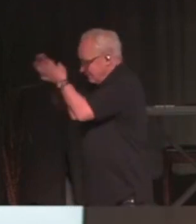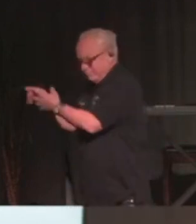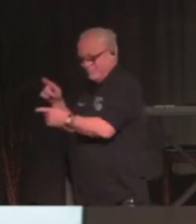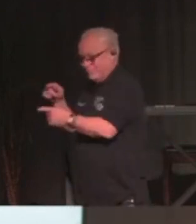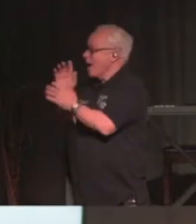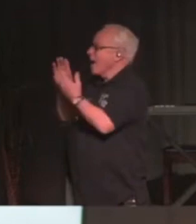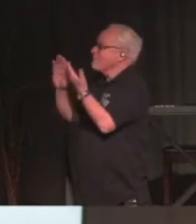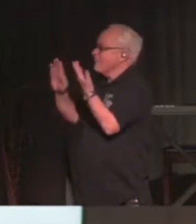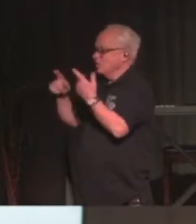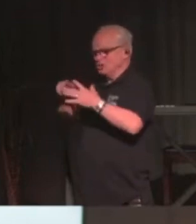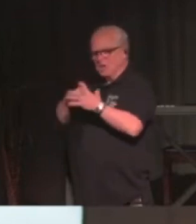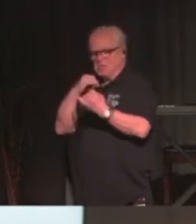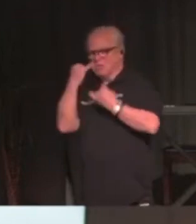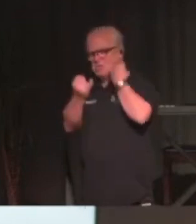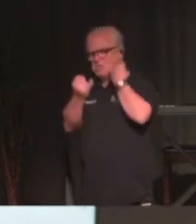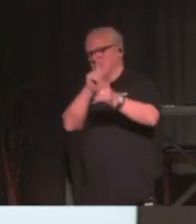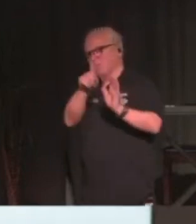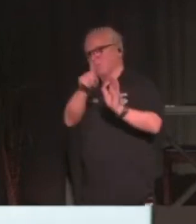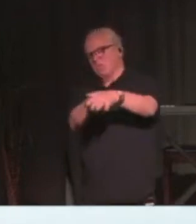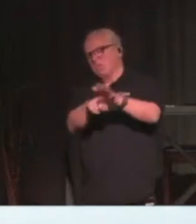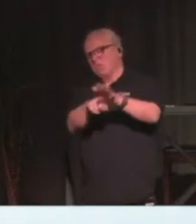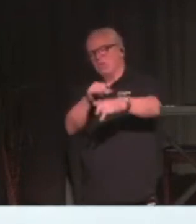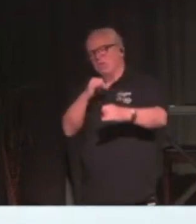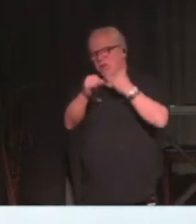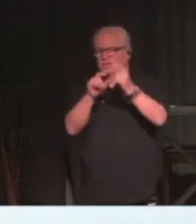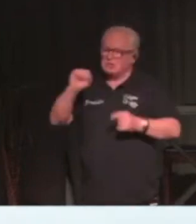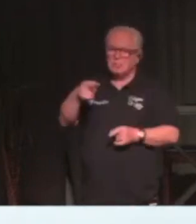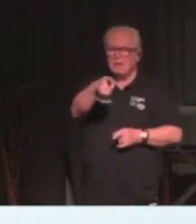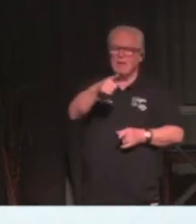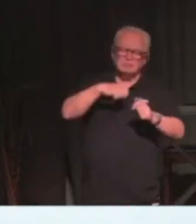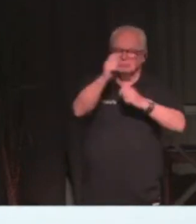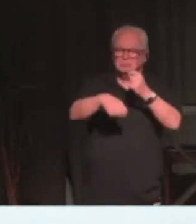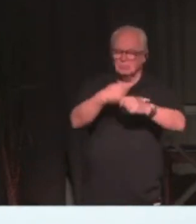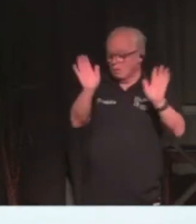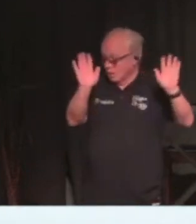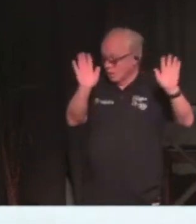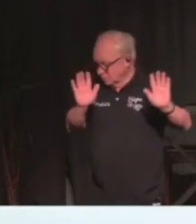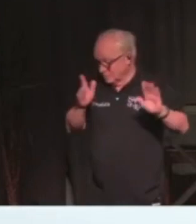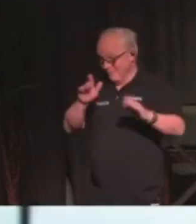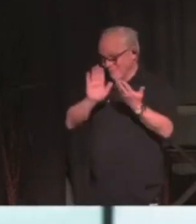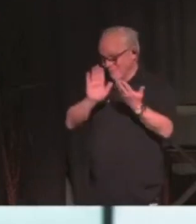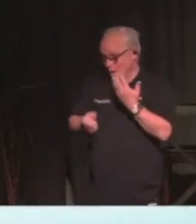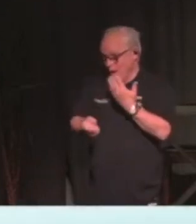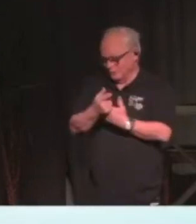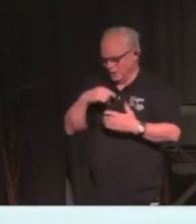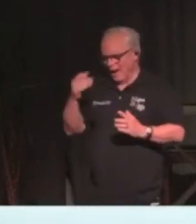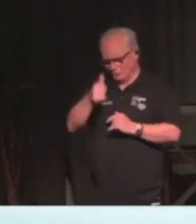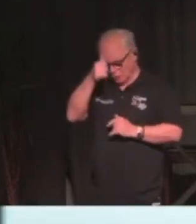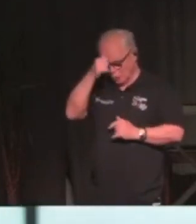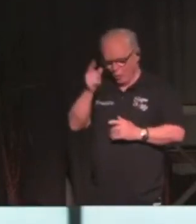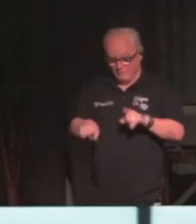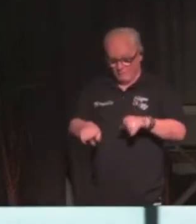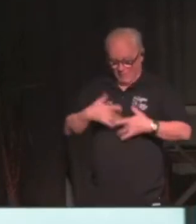before you start bringing condemnation of them, before you start thinking they should be this and they should be that. Maybe you ought to know what it's like to be